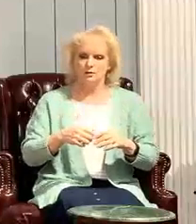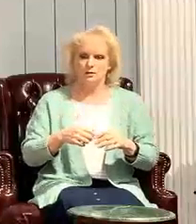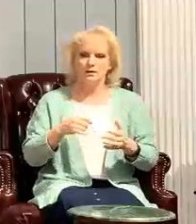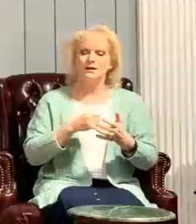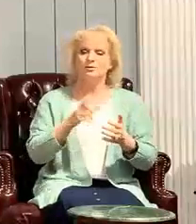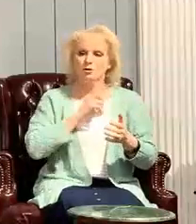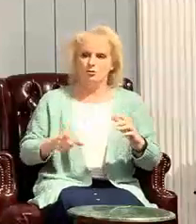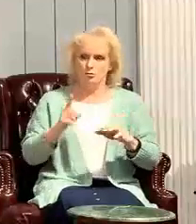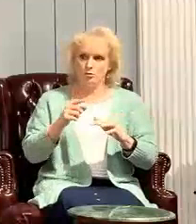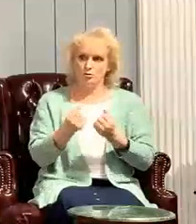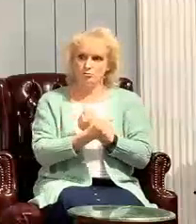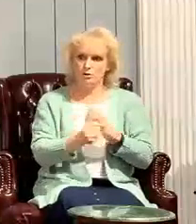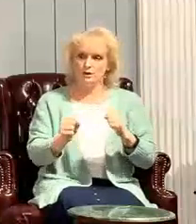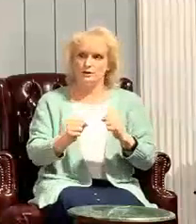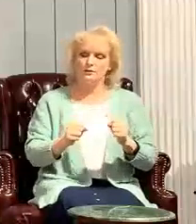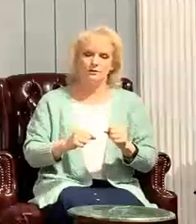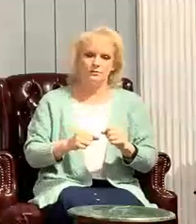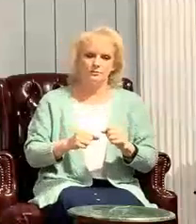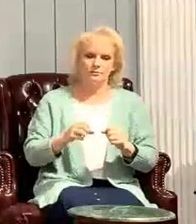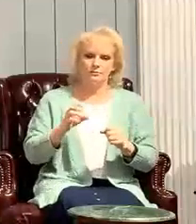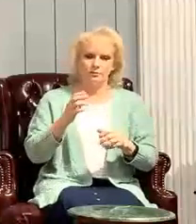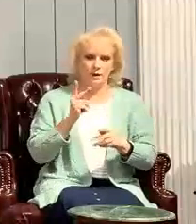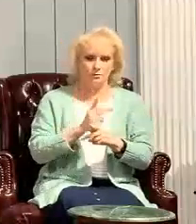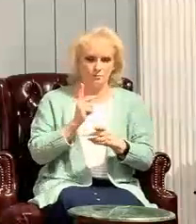the Lord's release. Deuteronomy 15, verse 9. Beware